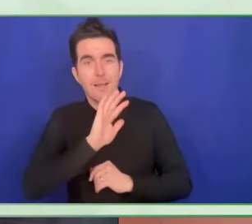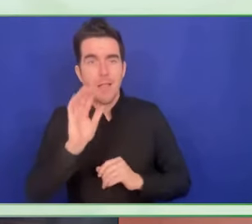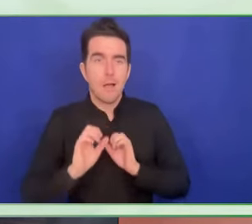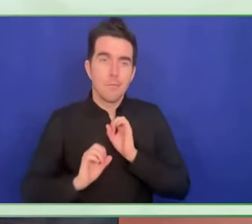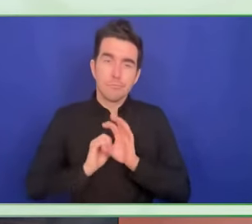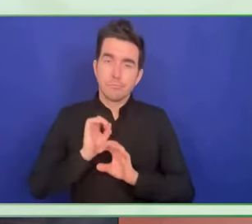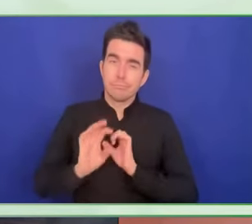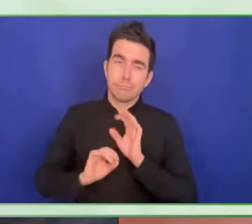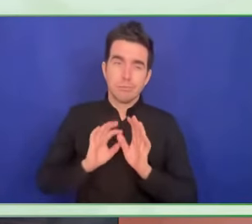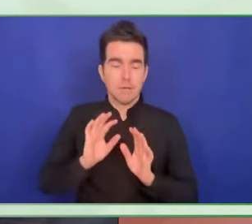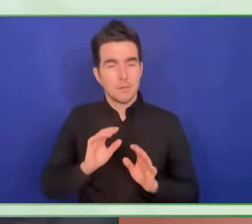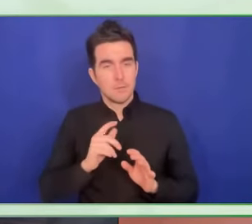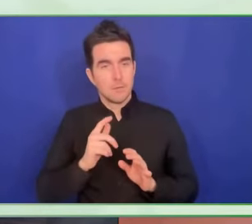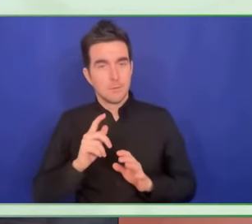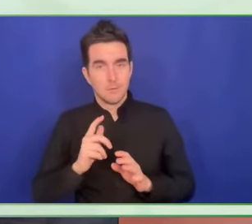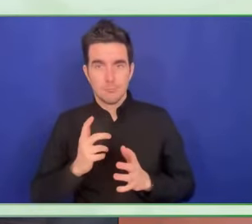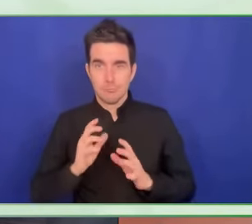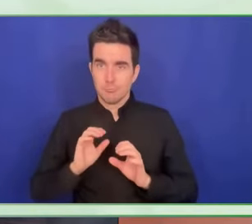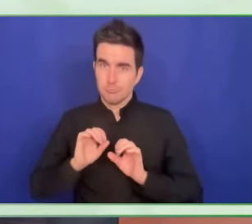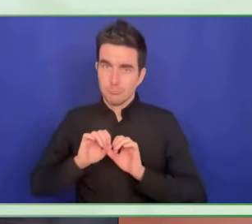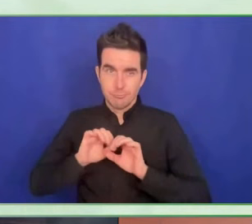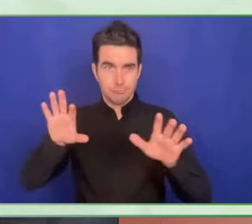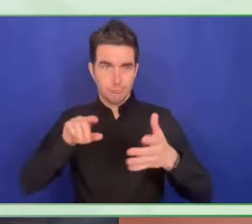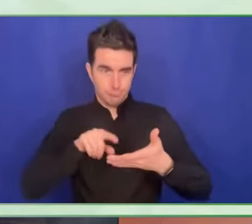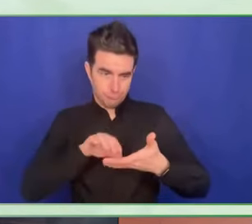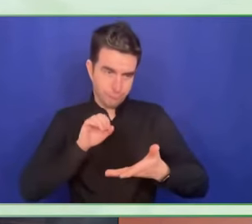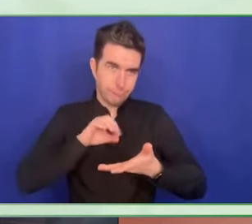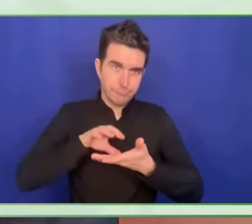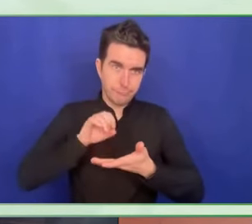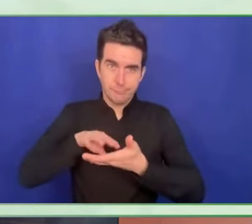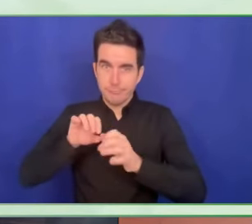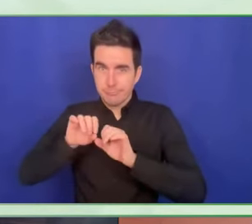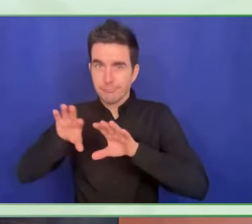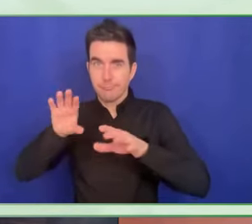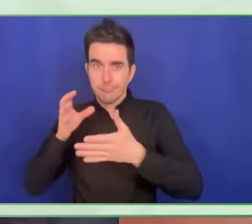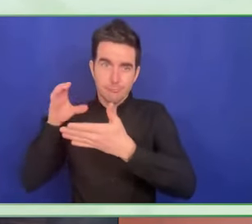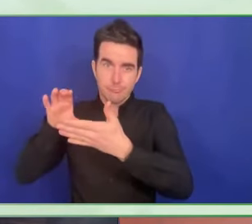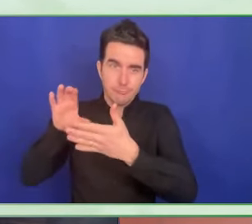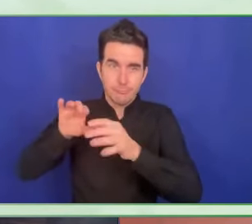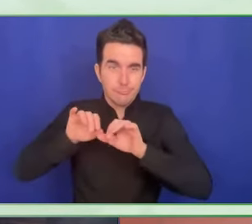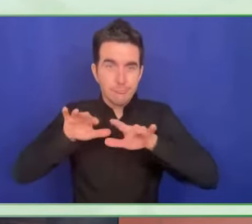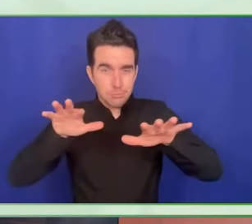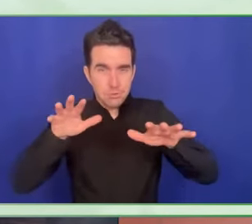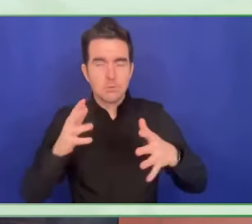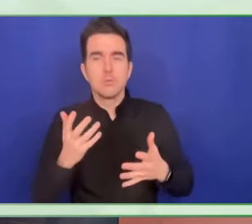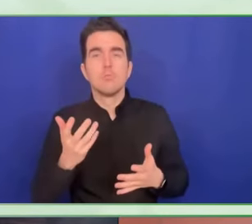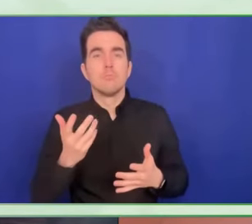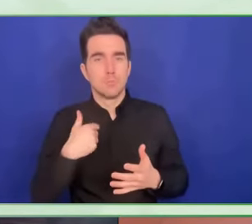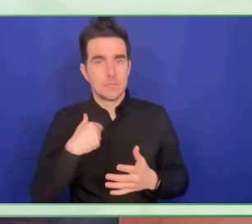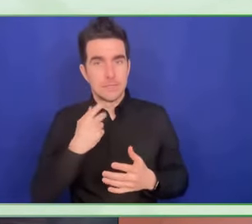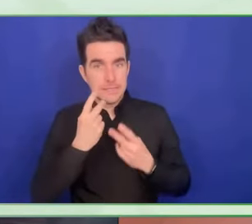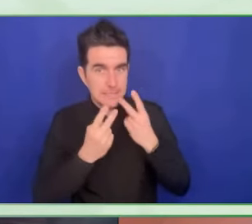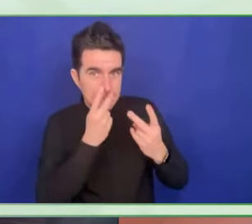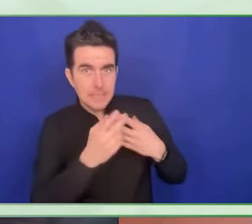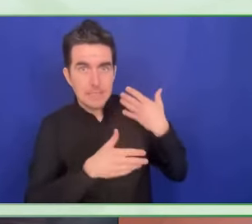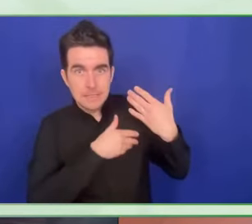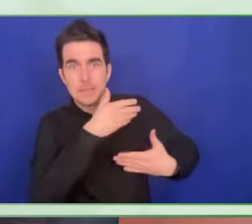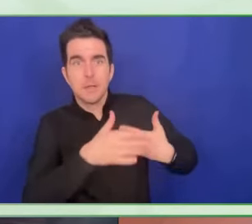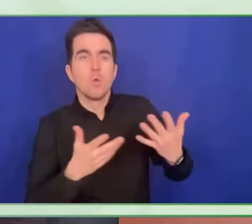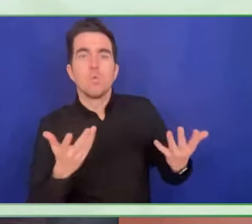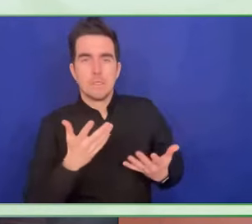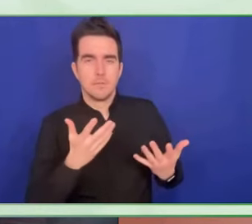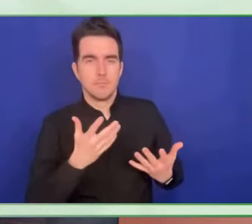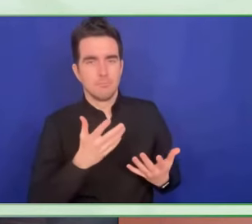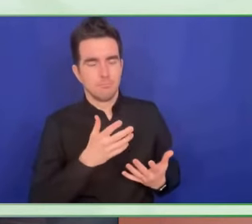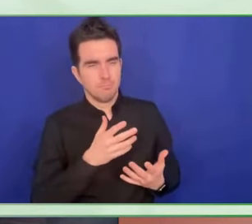But for us personally, we're seeing so much revolution and change happening on social media because that is one platform